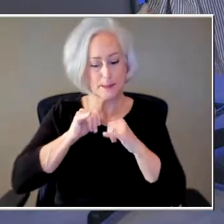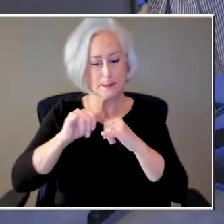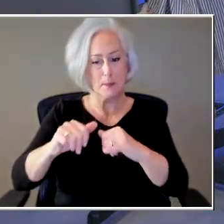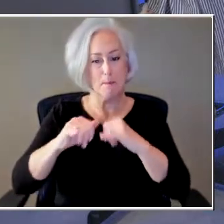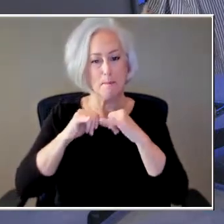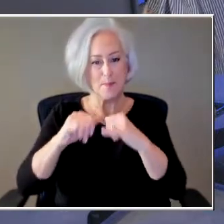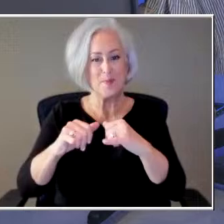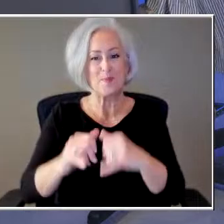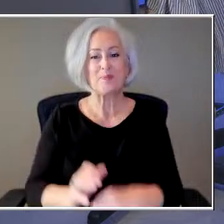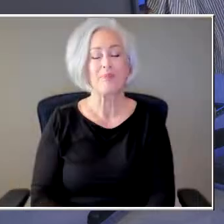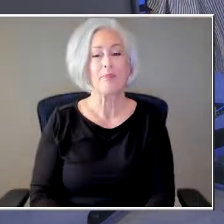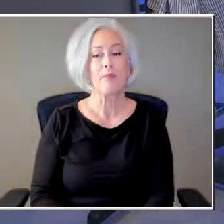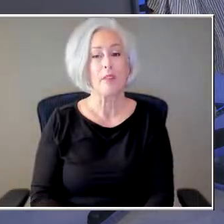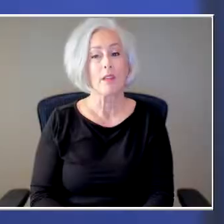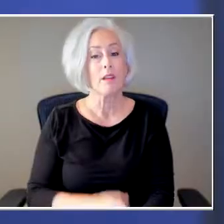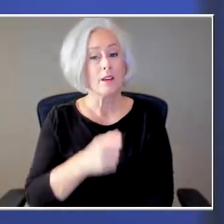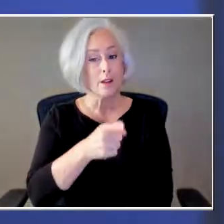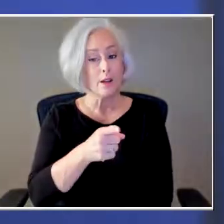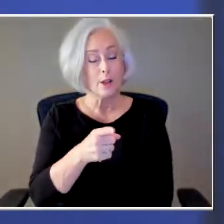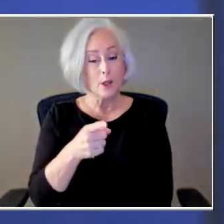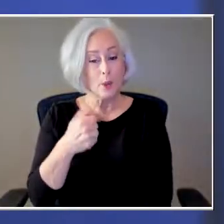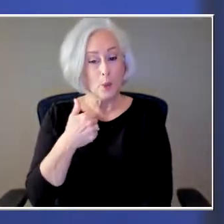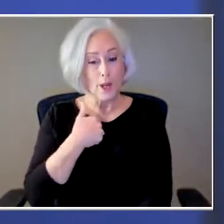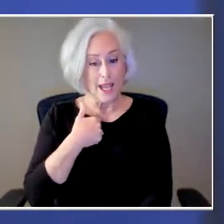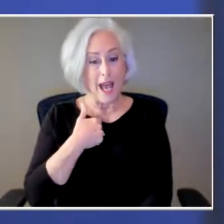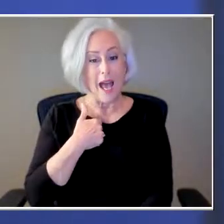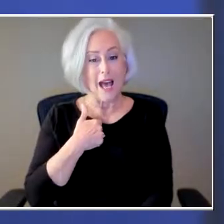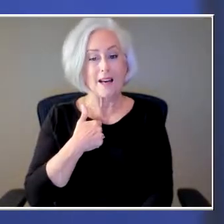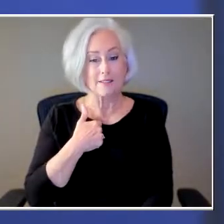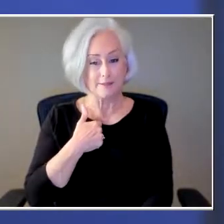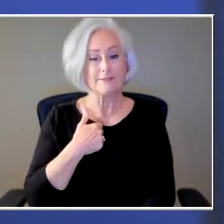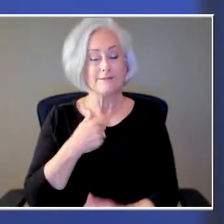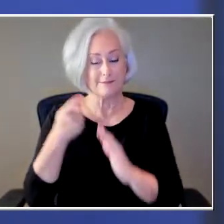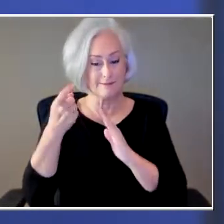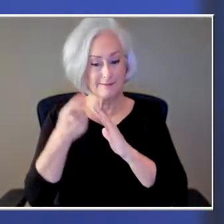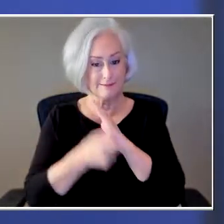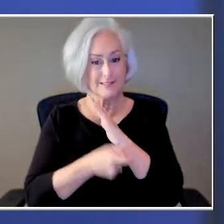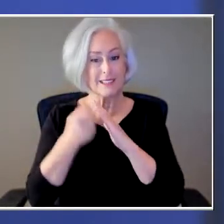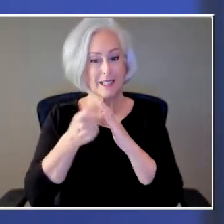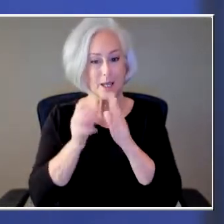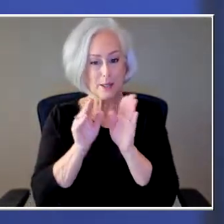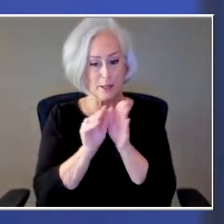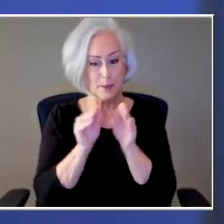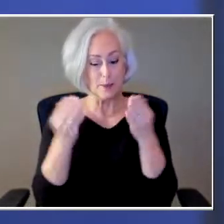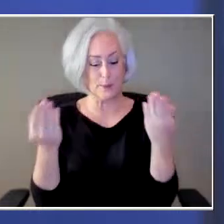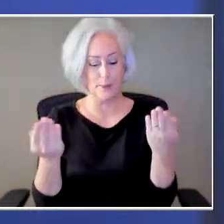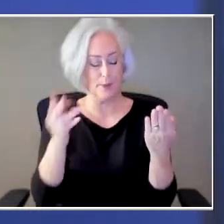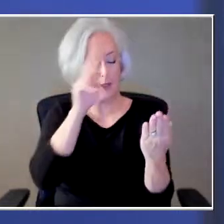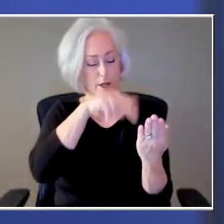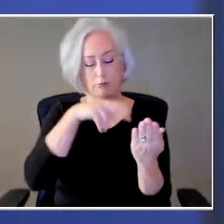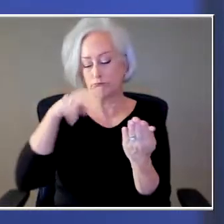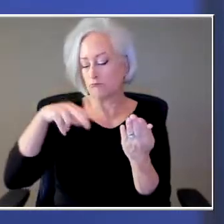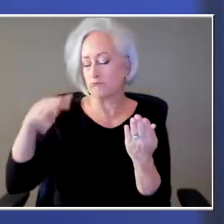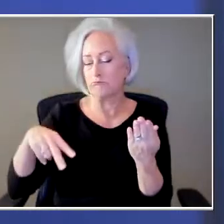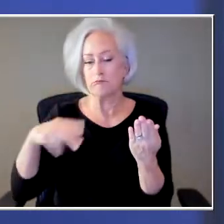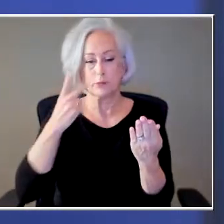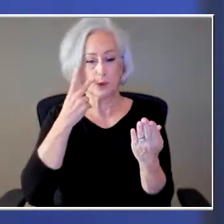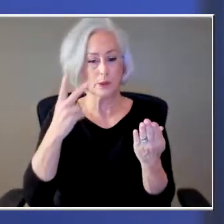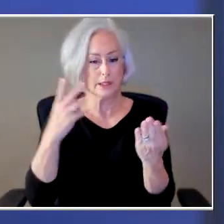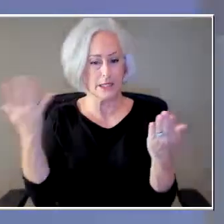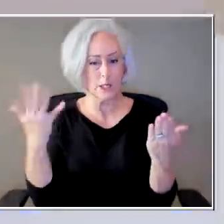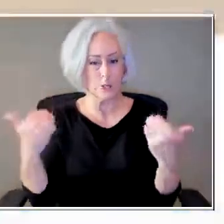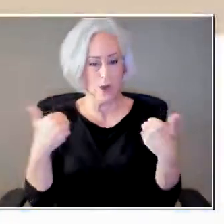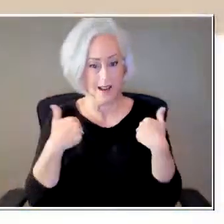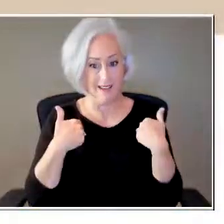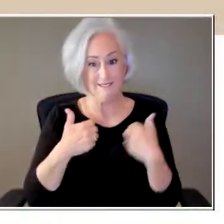have this, we have this, Turning Point has a packed calendar right here. So you can go there and look at this. There's something here every single